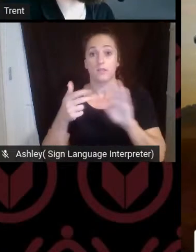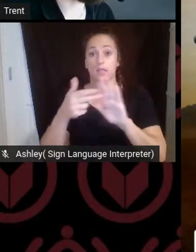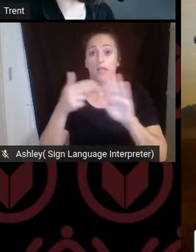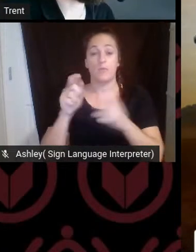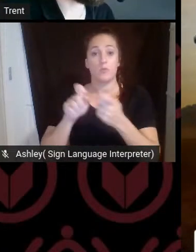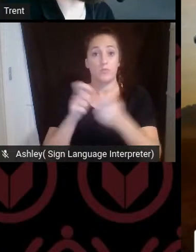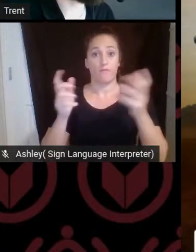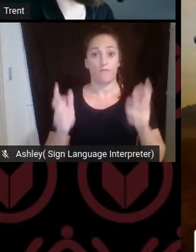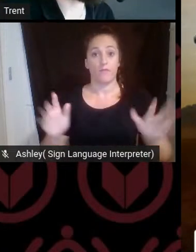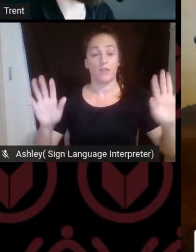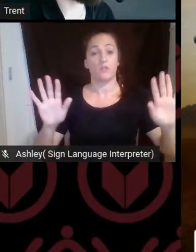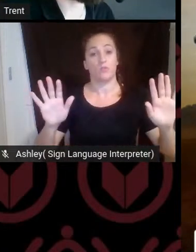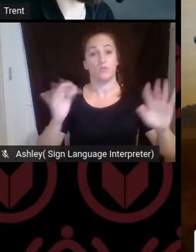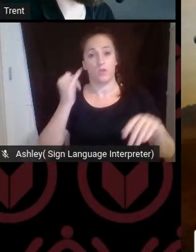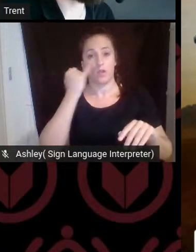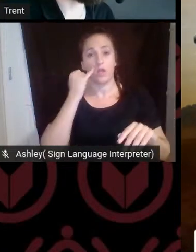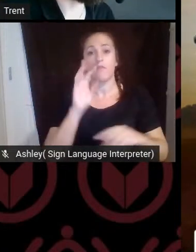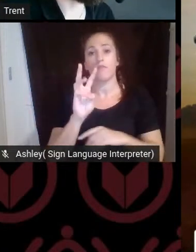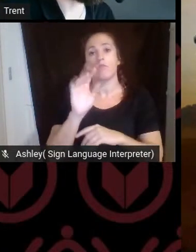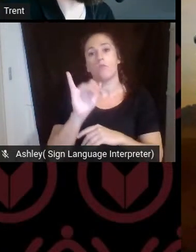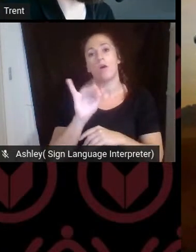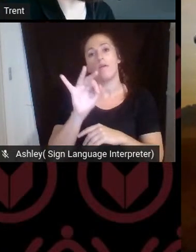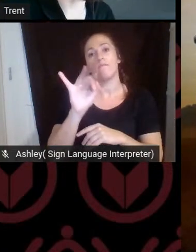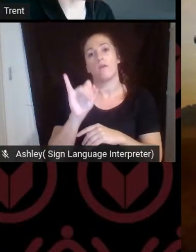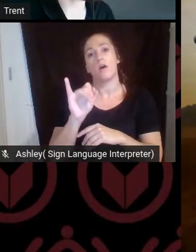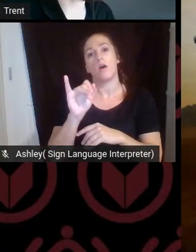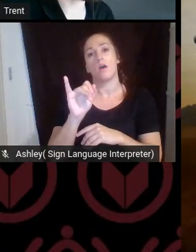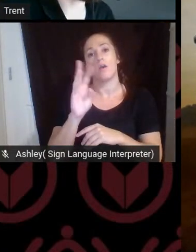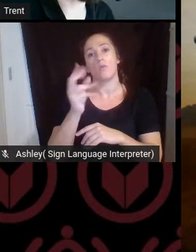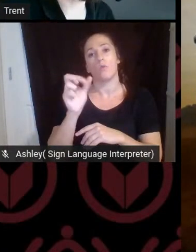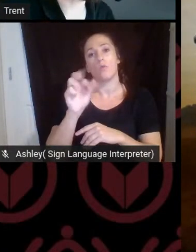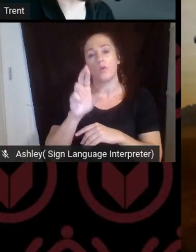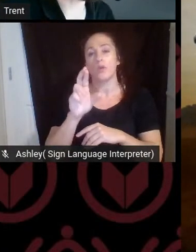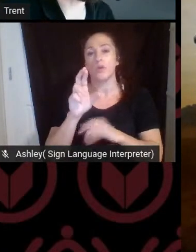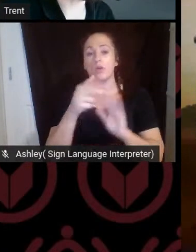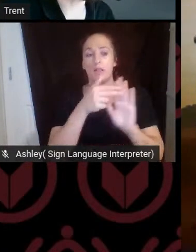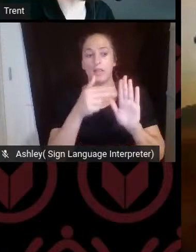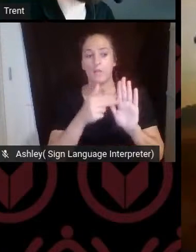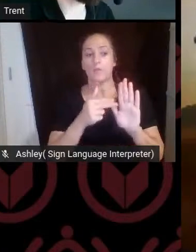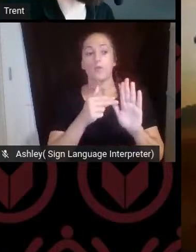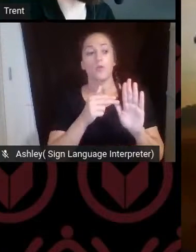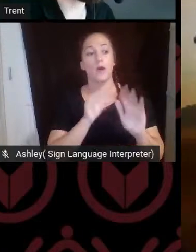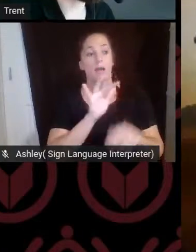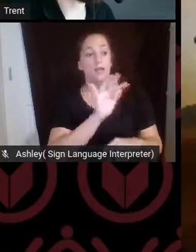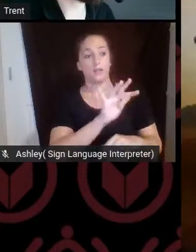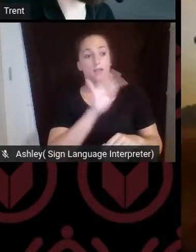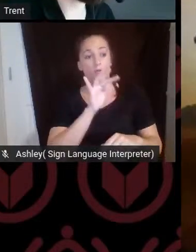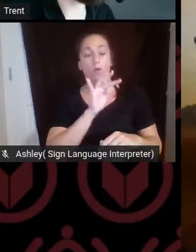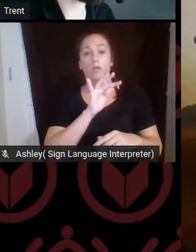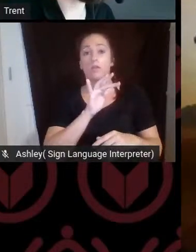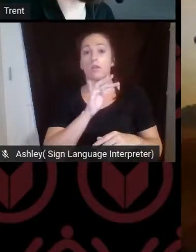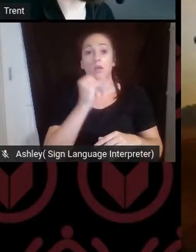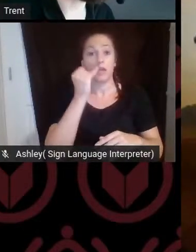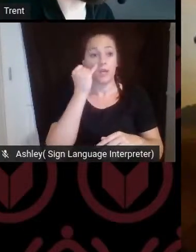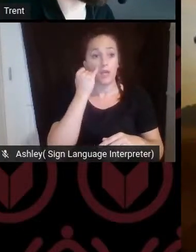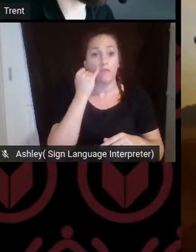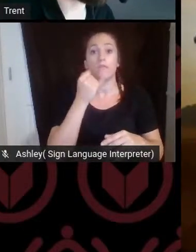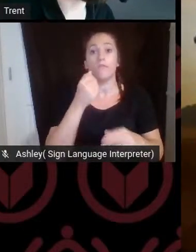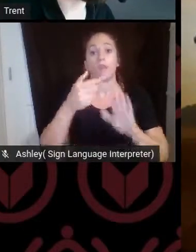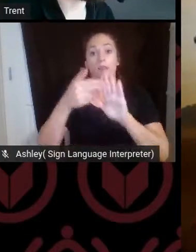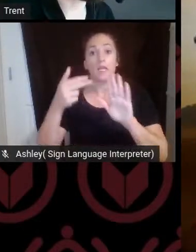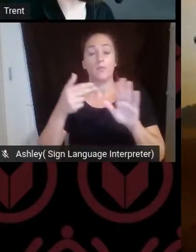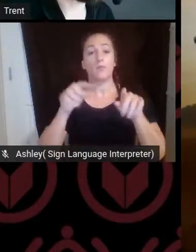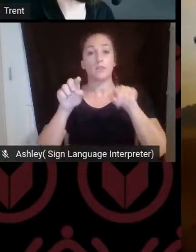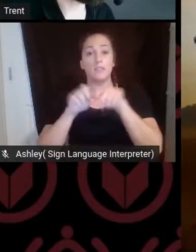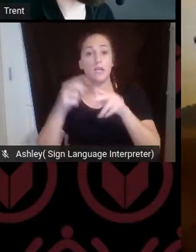click on that Wi-Fi Warrior label, it will bring up all my emails that I've labeled with Wi-Fi Warrior, which is great.